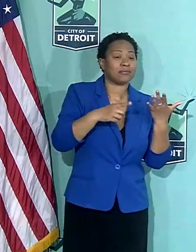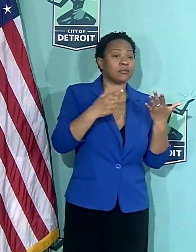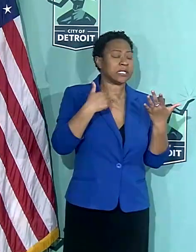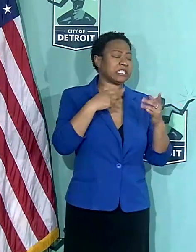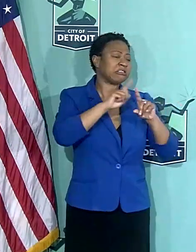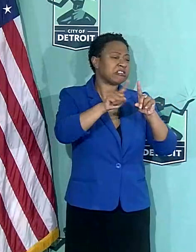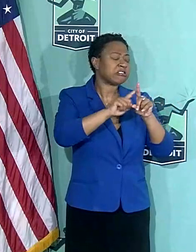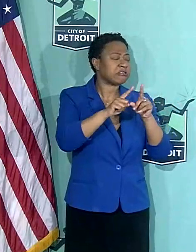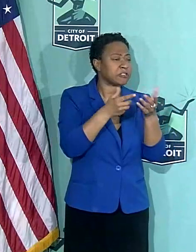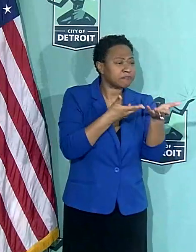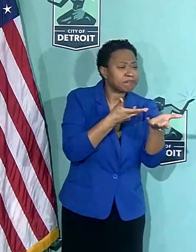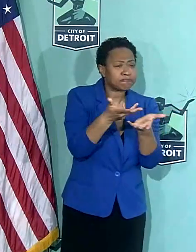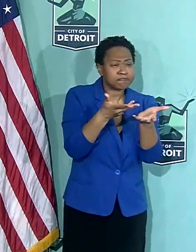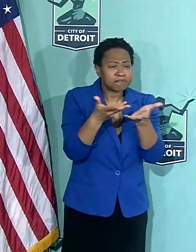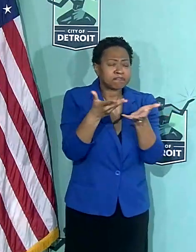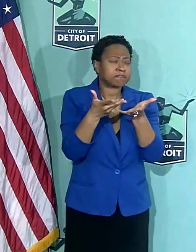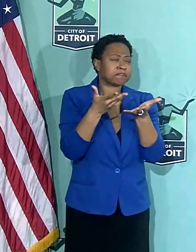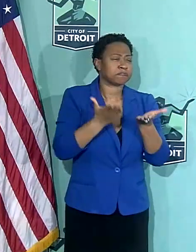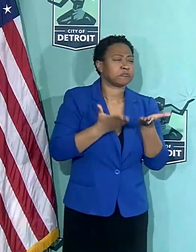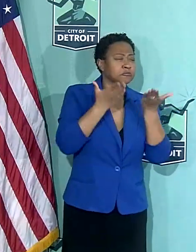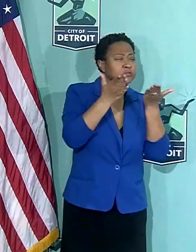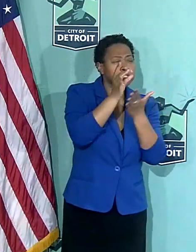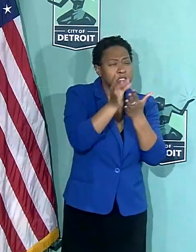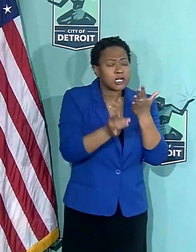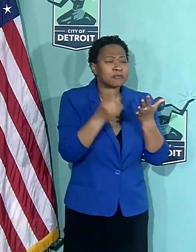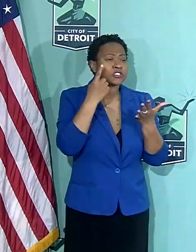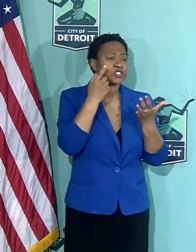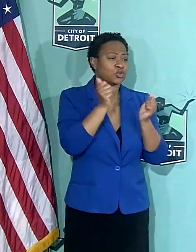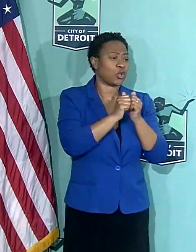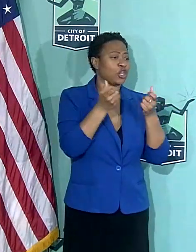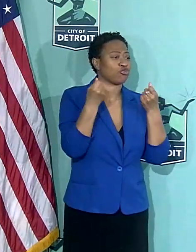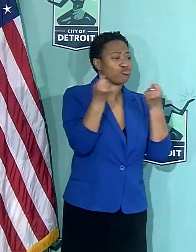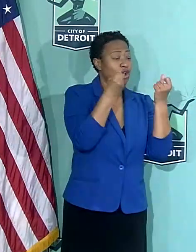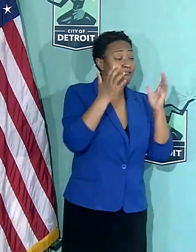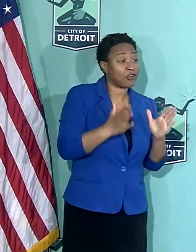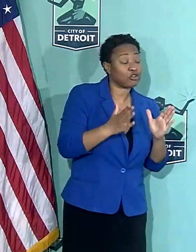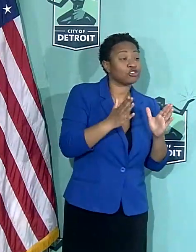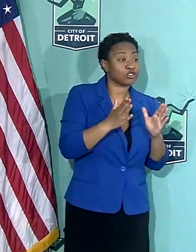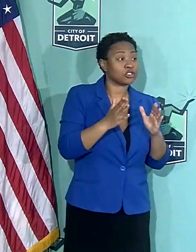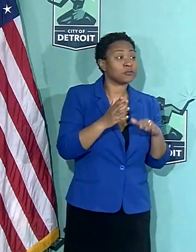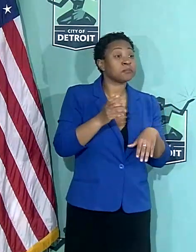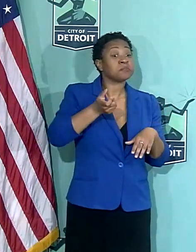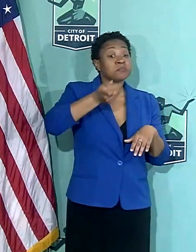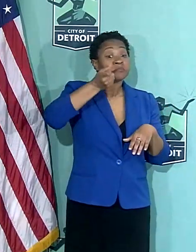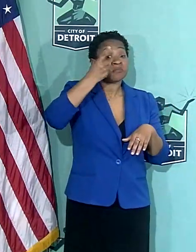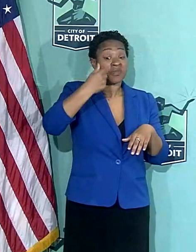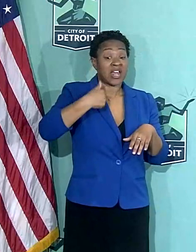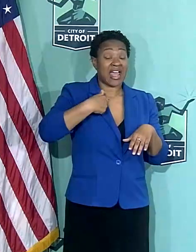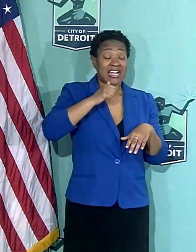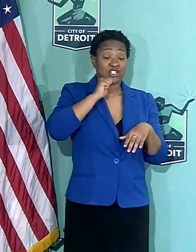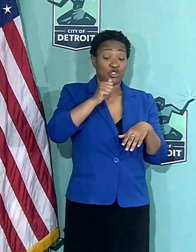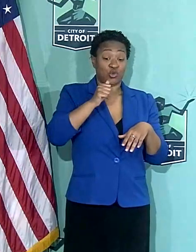through with them. But I don't see opening the fare boxes